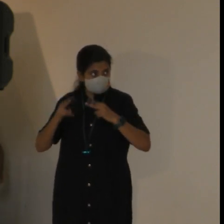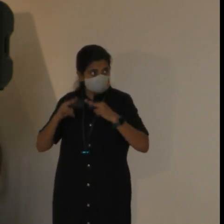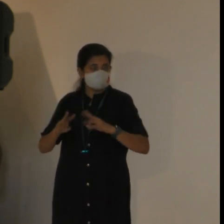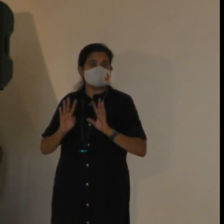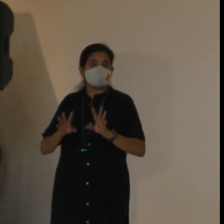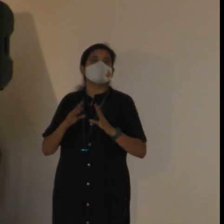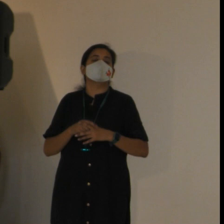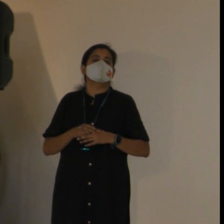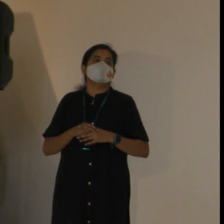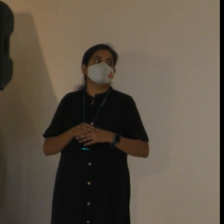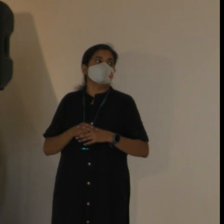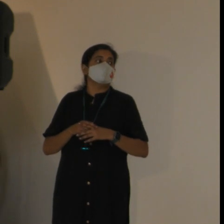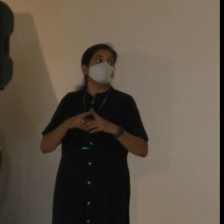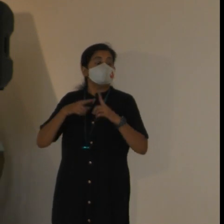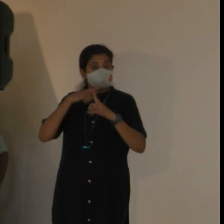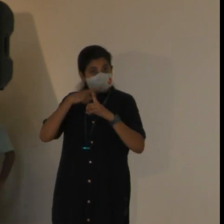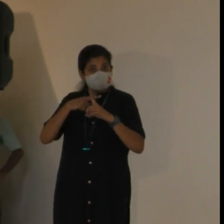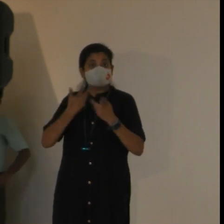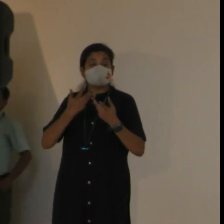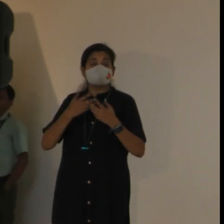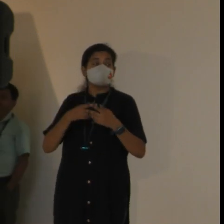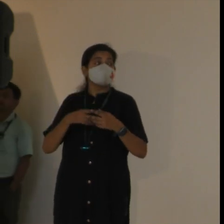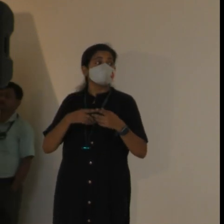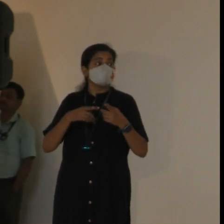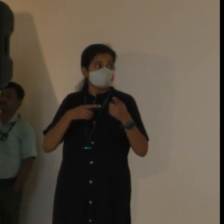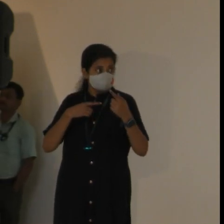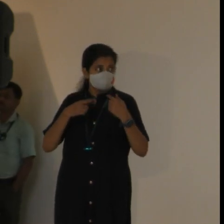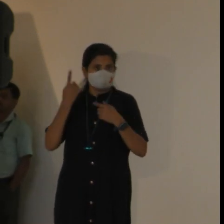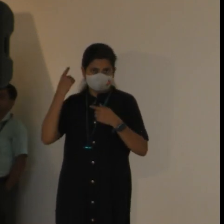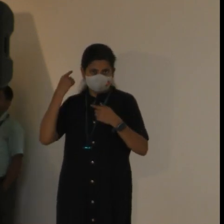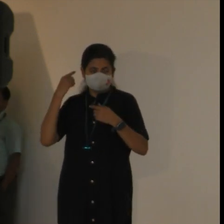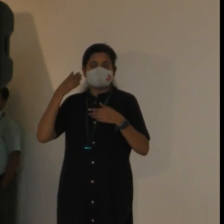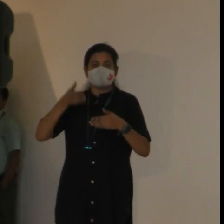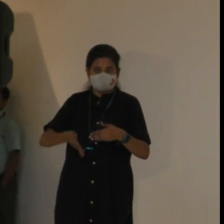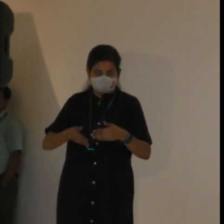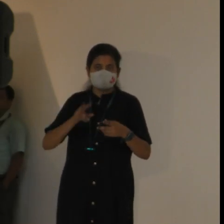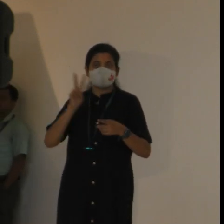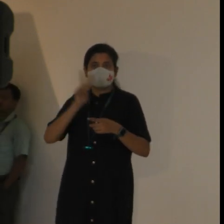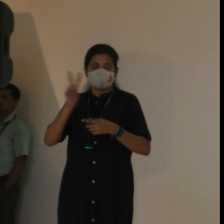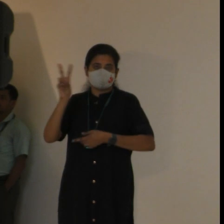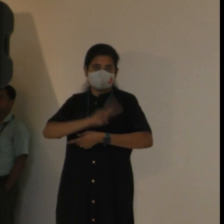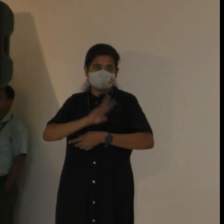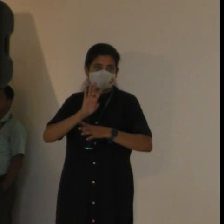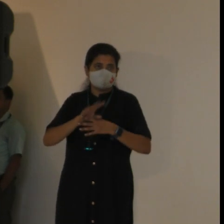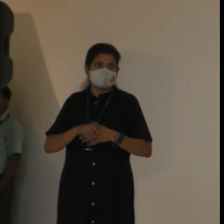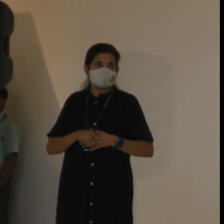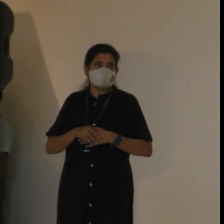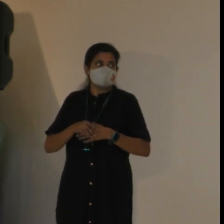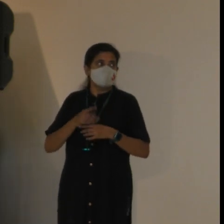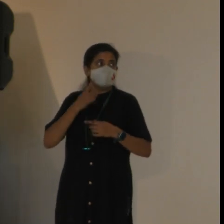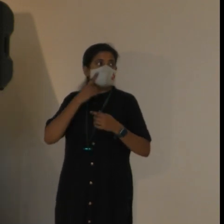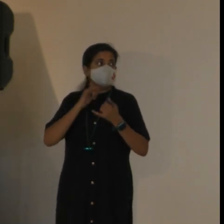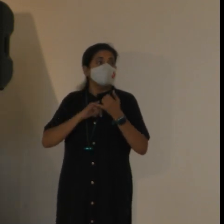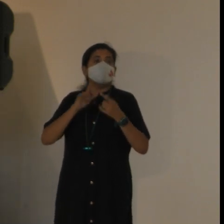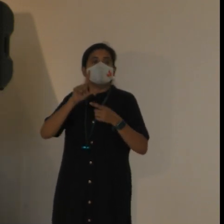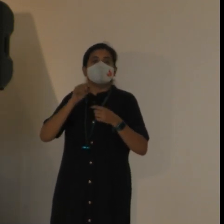of their projects. And this is also a big nod, and our learning from yesterday to today as well, of course, to the ISL